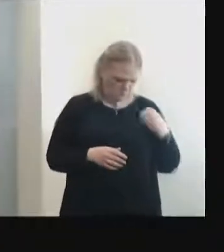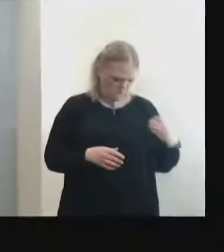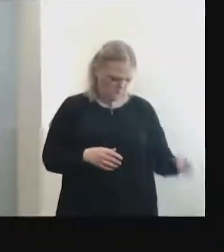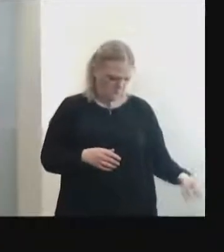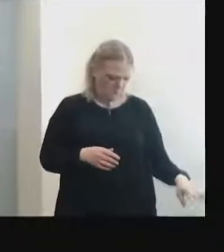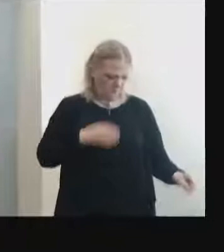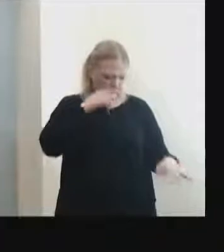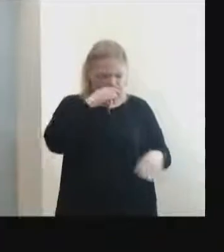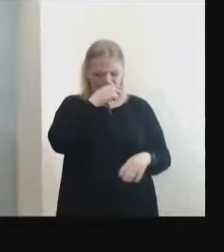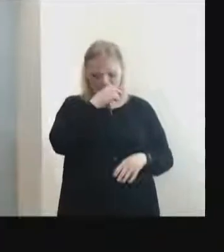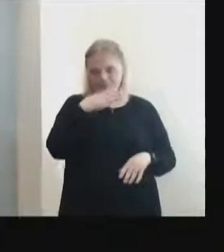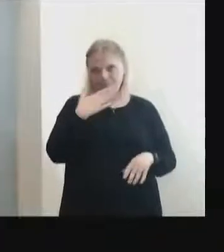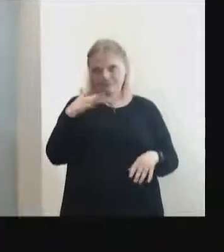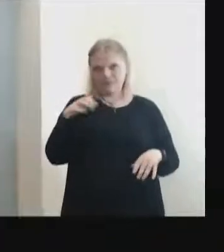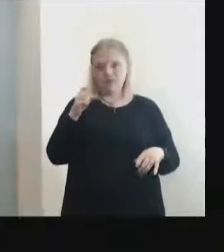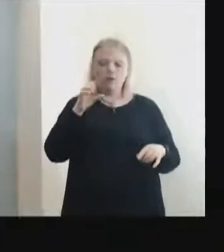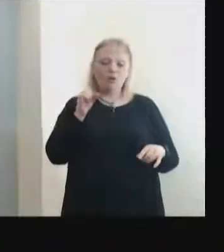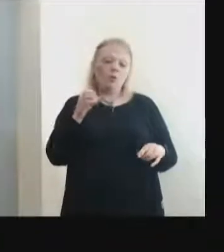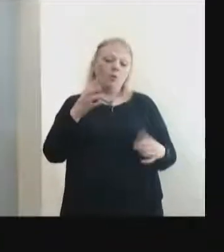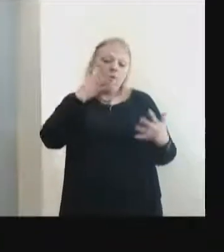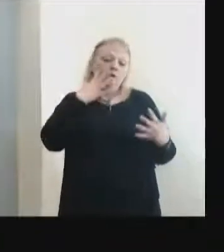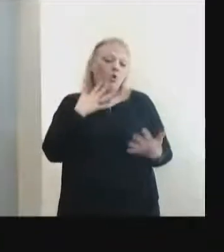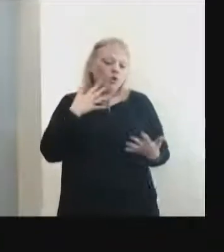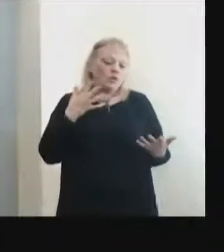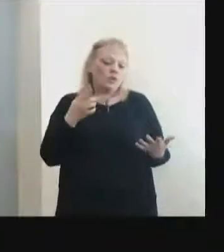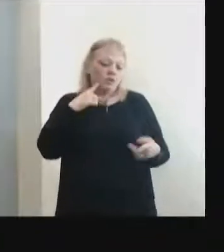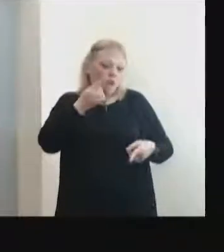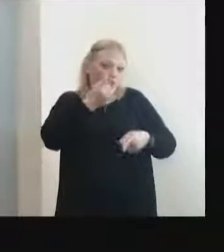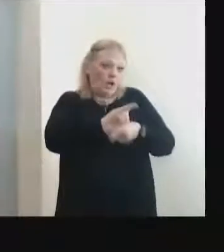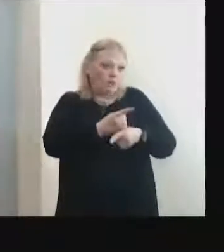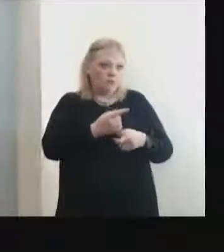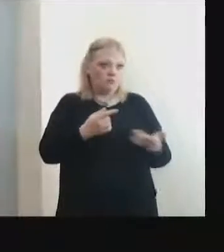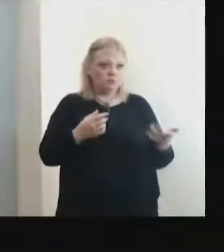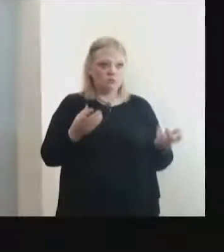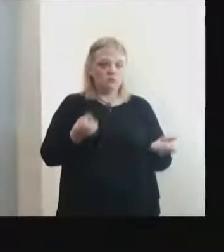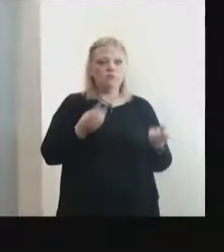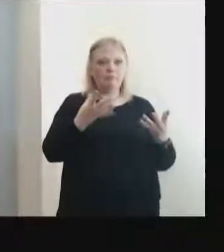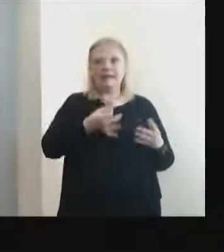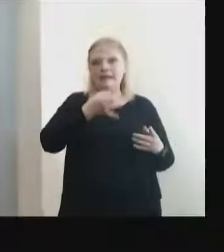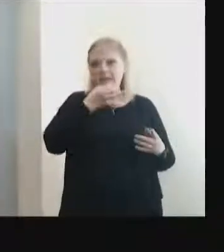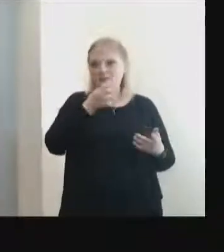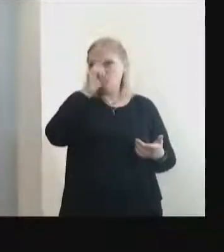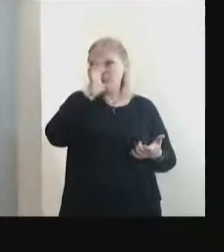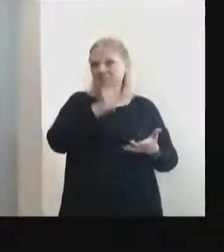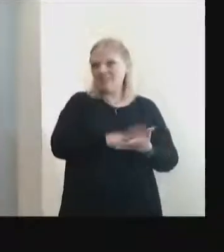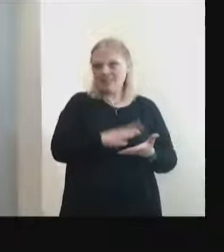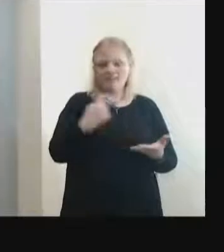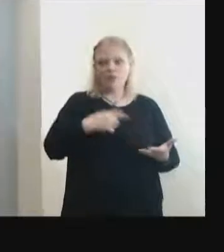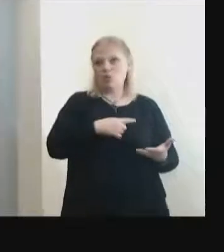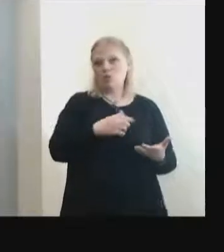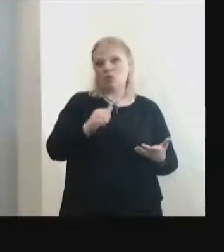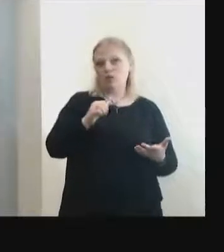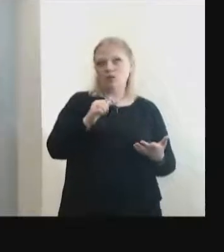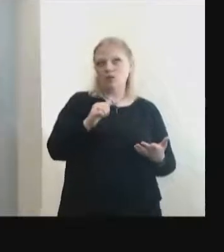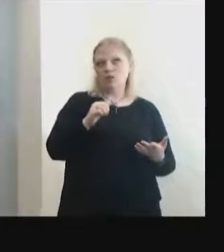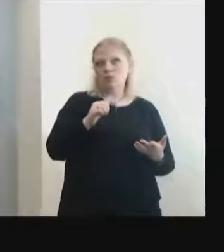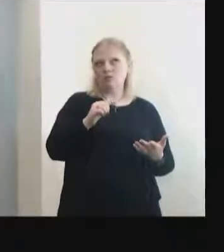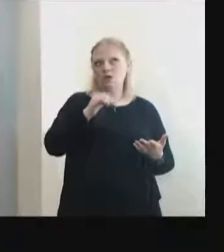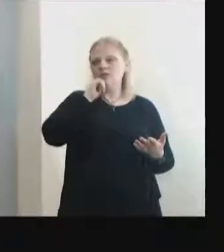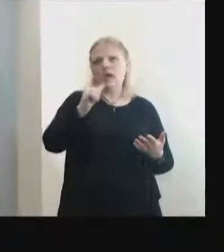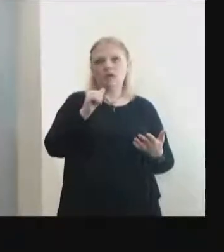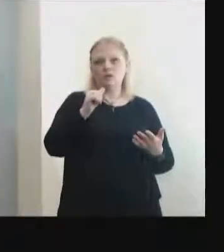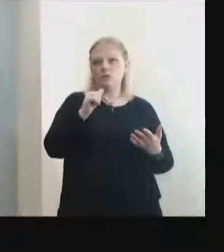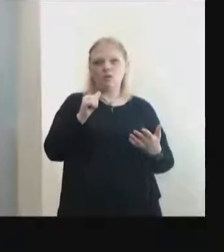Thanks. Yes, so unfortunately, you're right. Many experts believe that we are not going to reach herd immunity in the